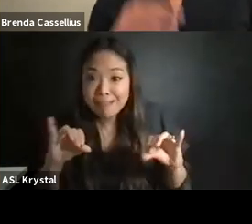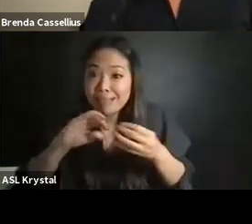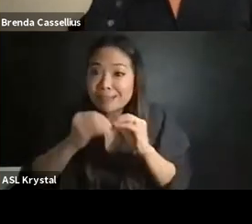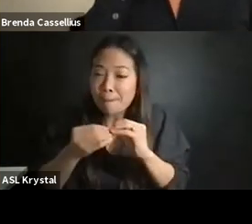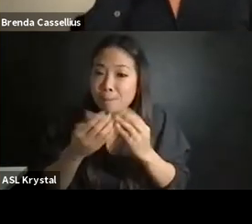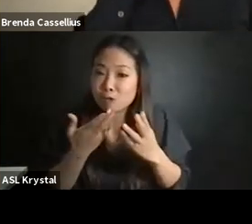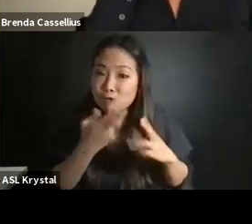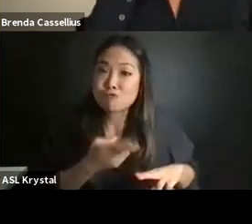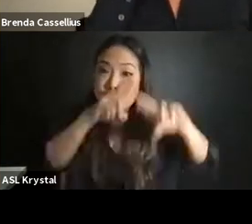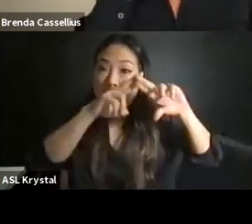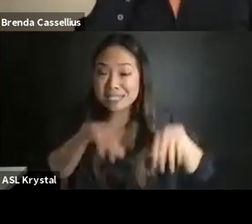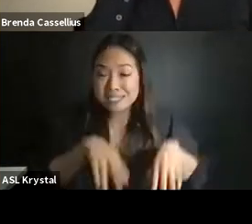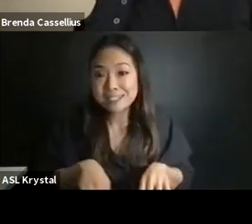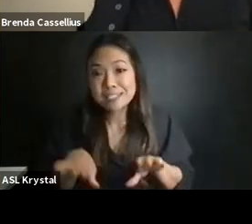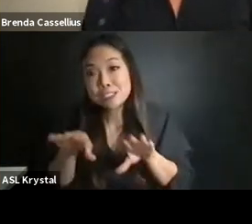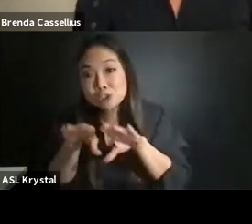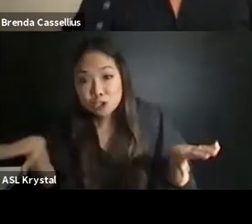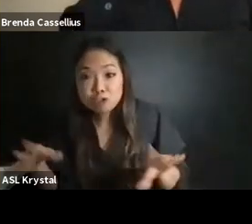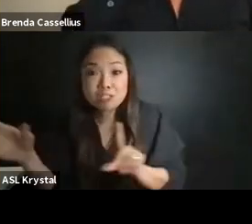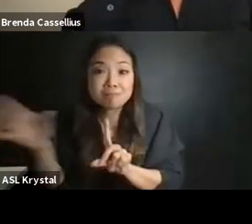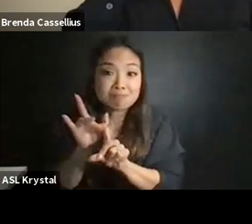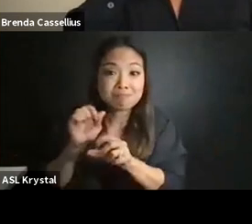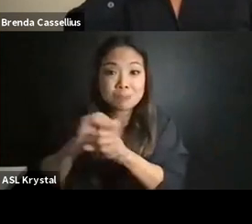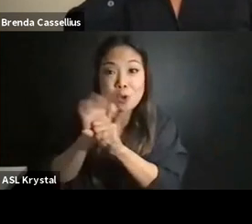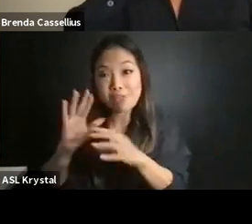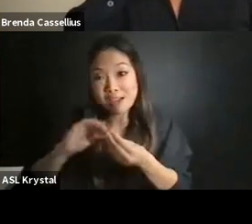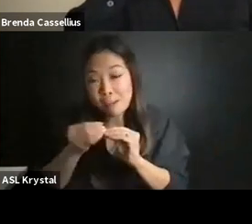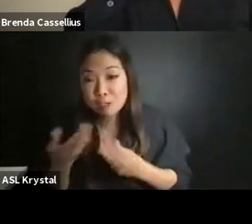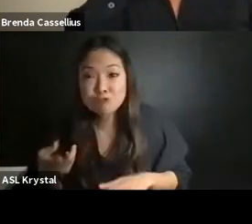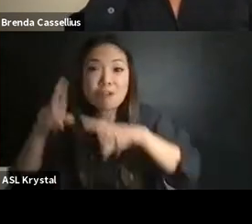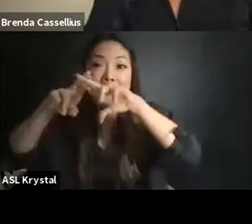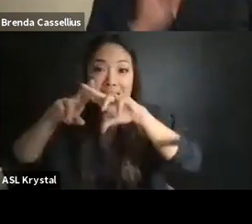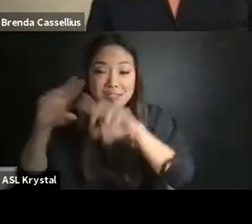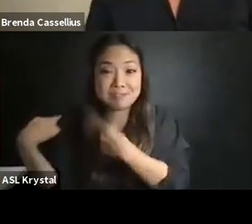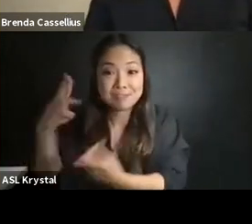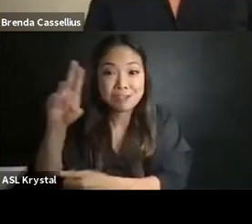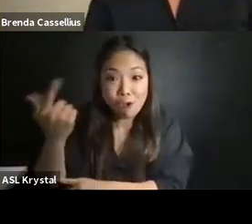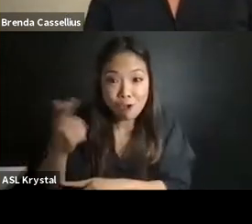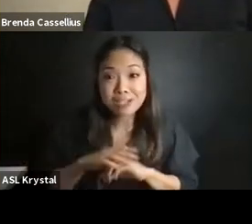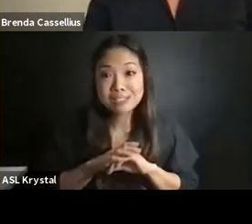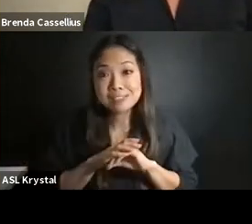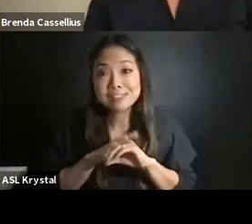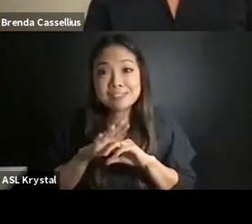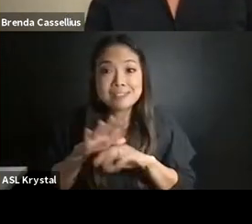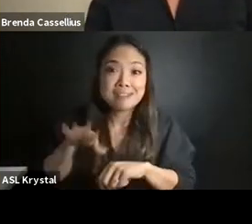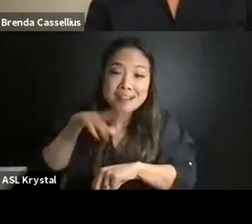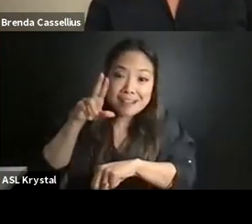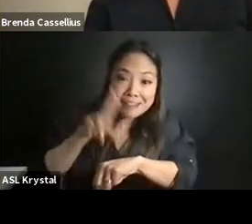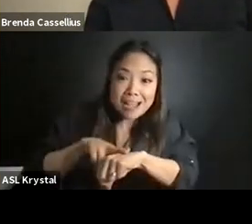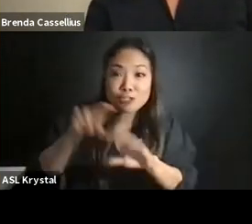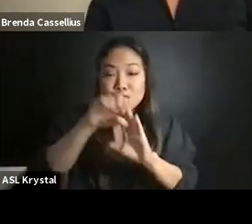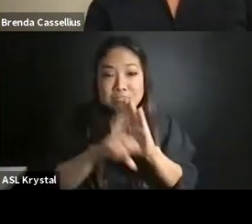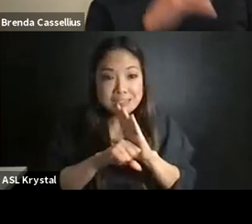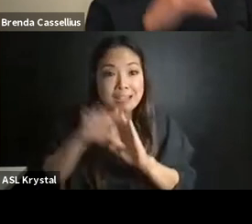skyrocketed since august the bps under pressure from both the national and state governments fully reopened in schools to